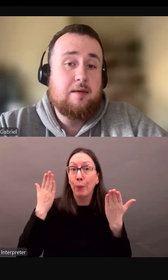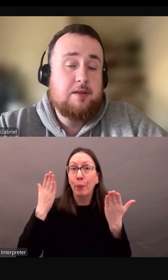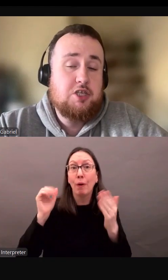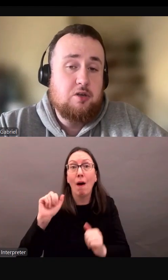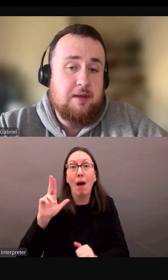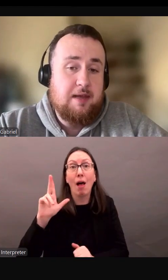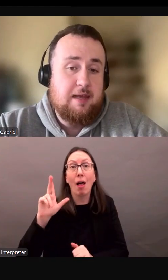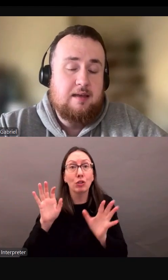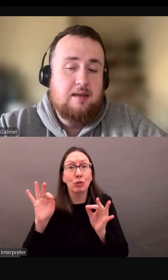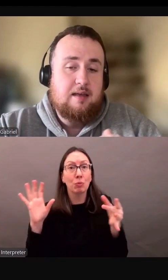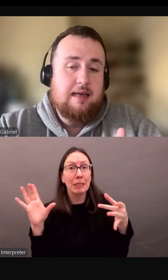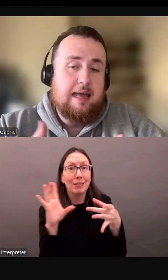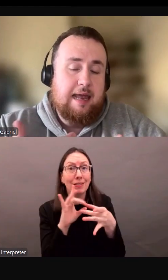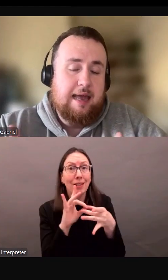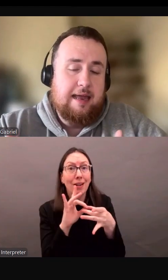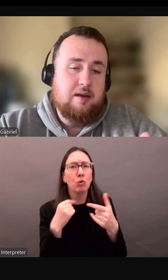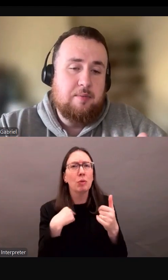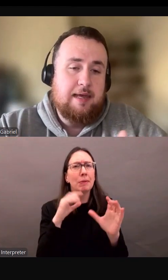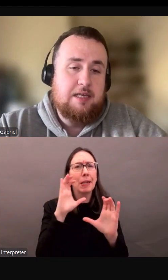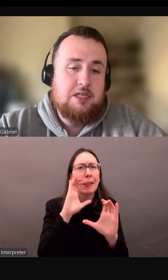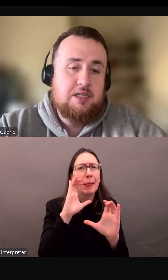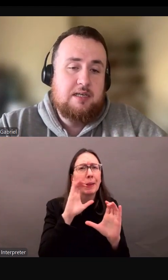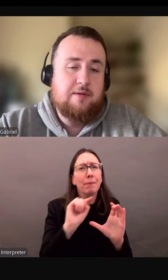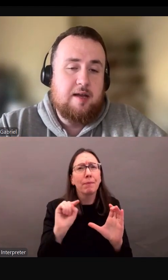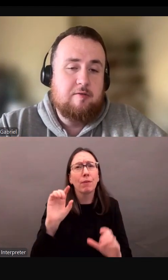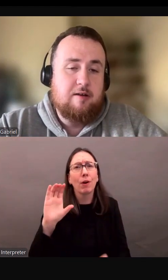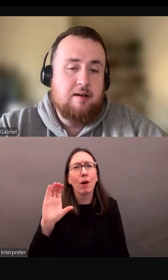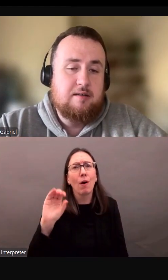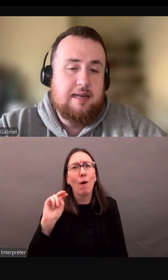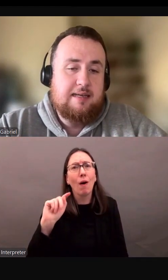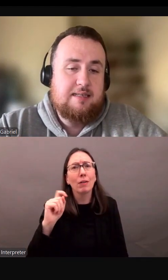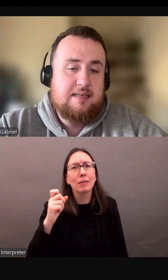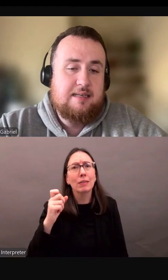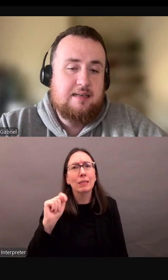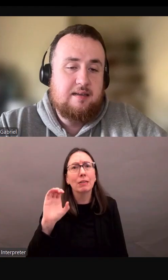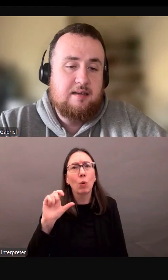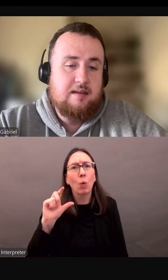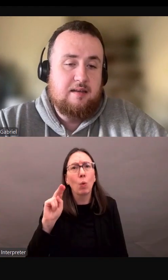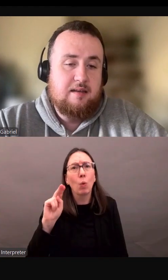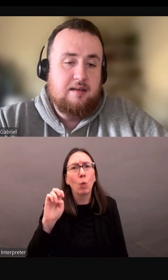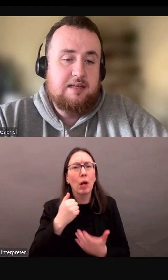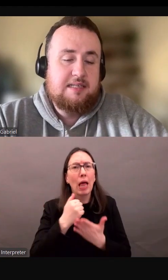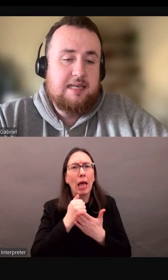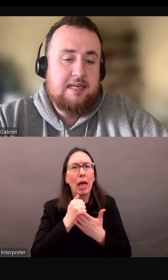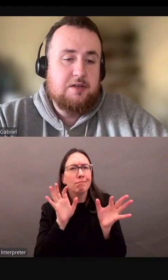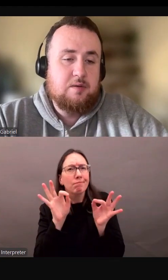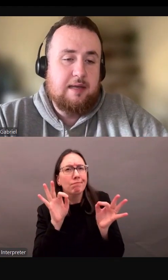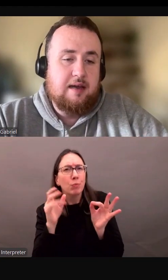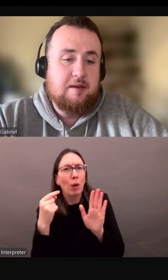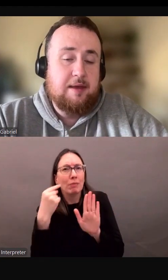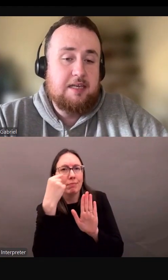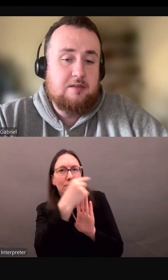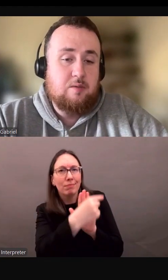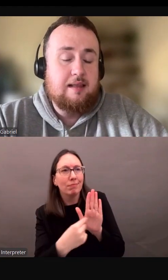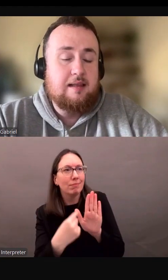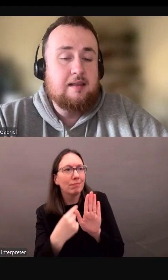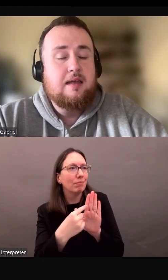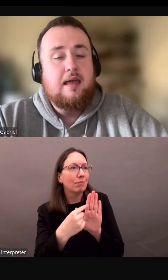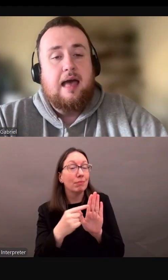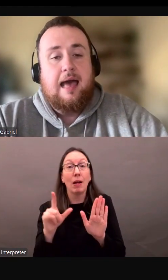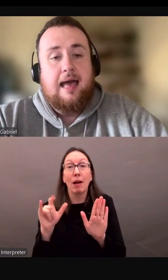image should be and add it on the page. And if I come around to links, You can see they're visually on the page as